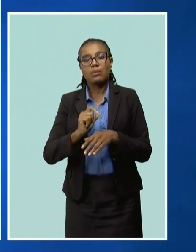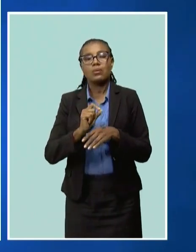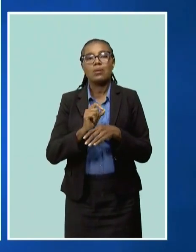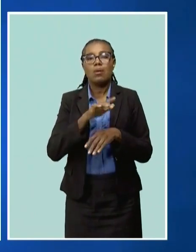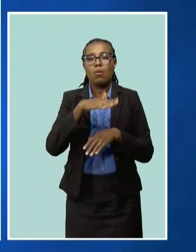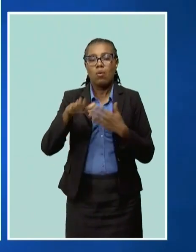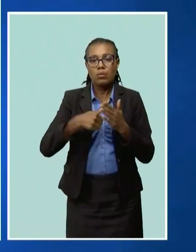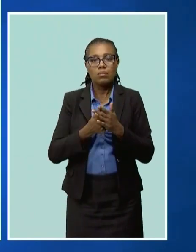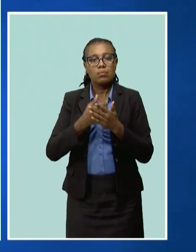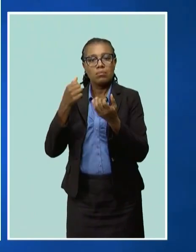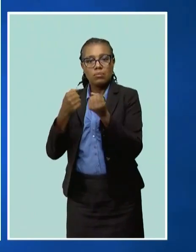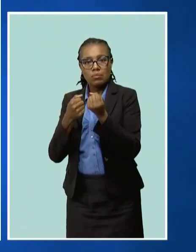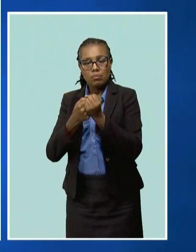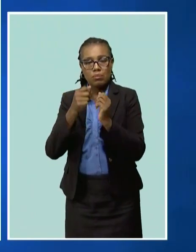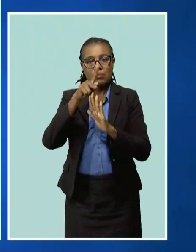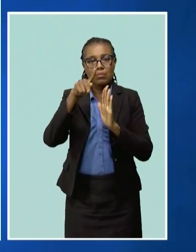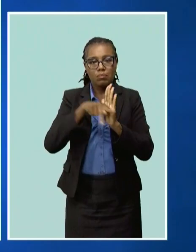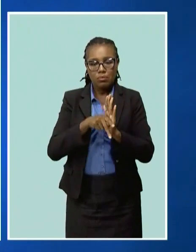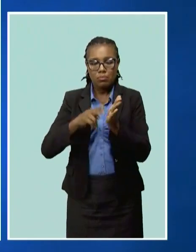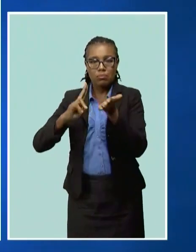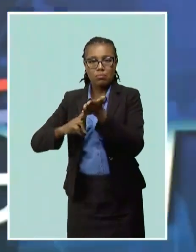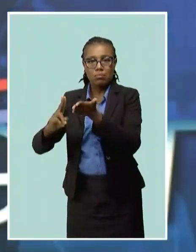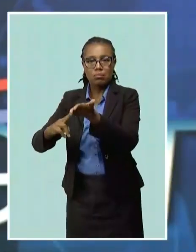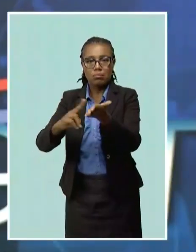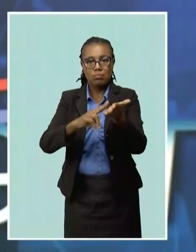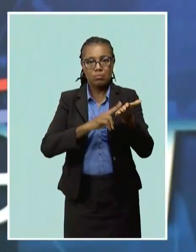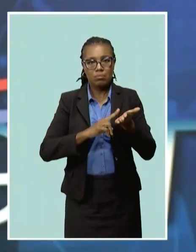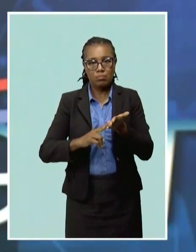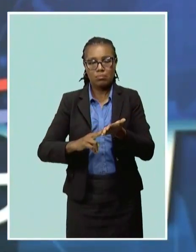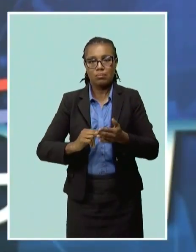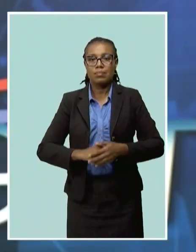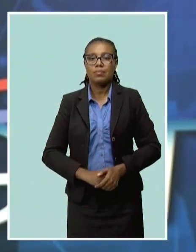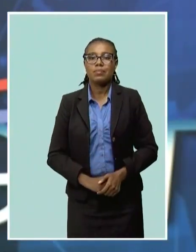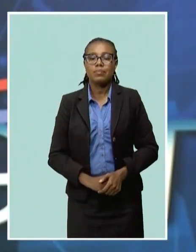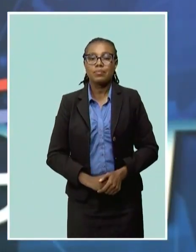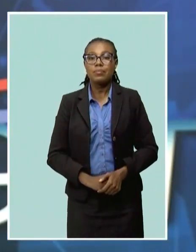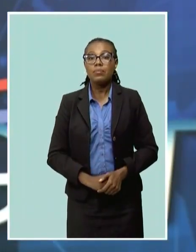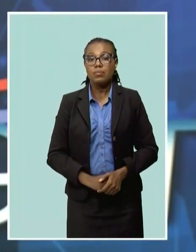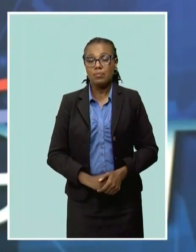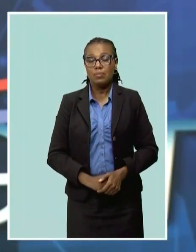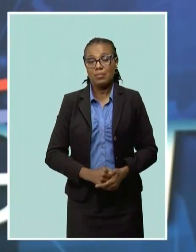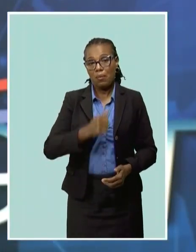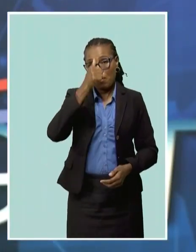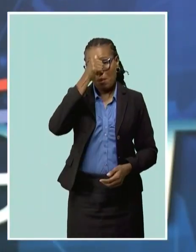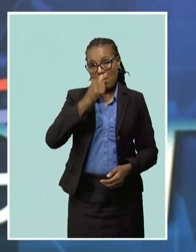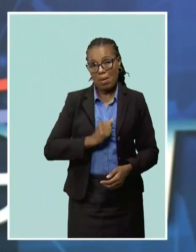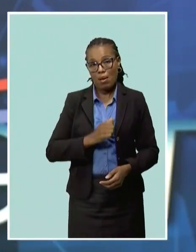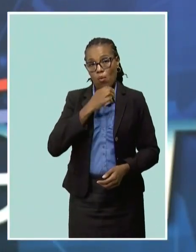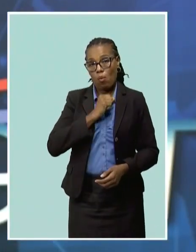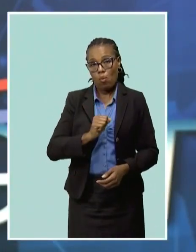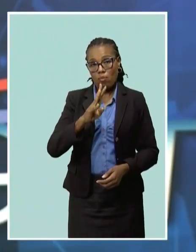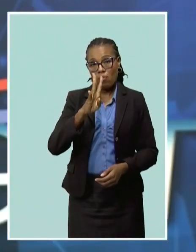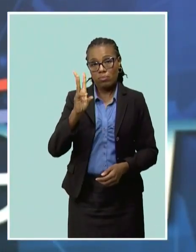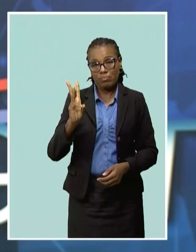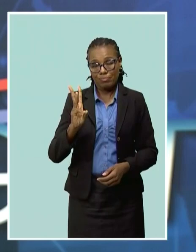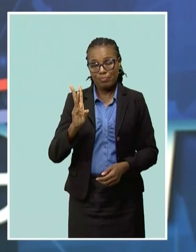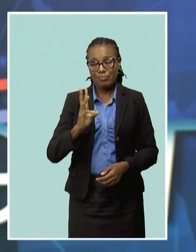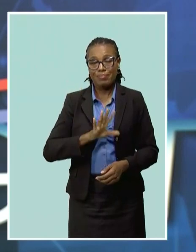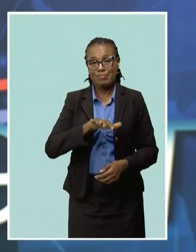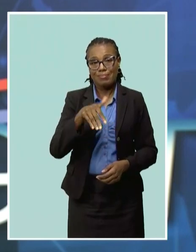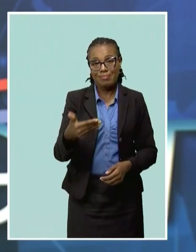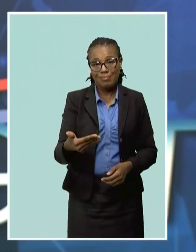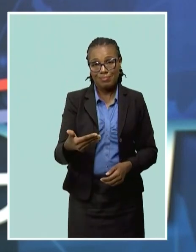the project. Wendy Burke, CBC News. A 46-year-old man is dead after he was